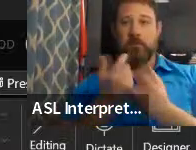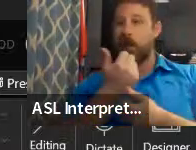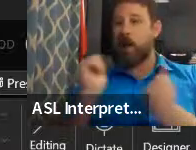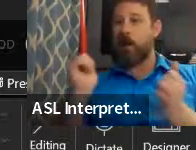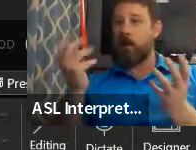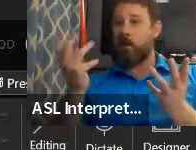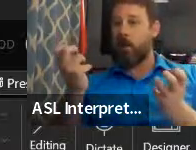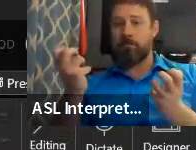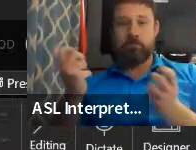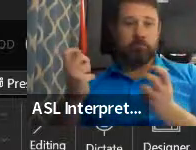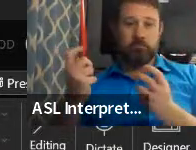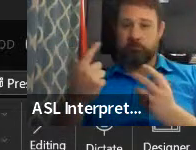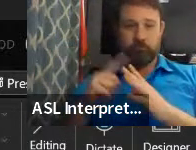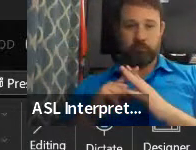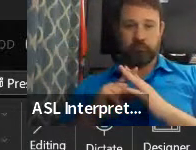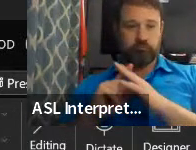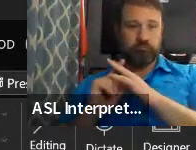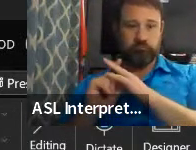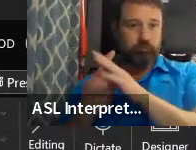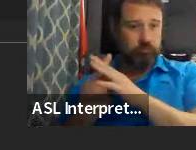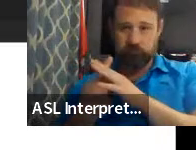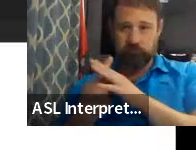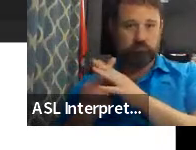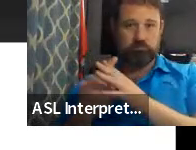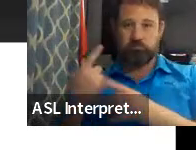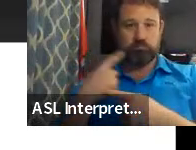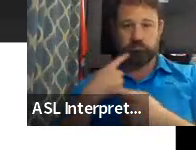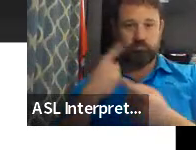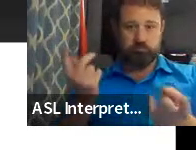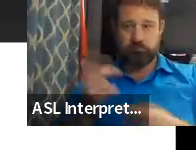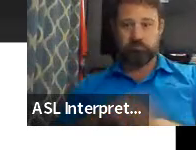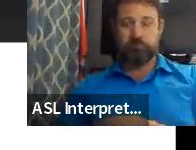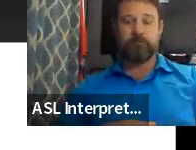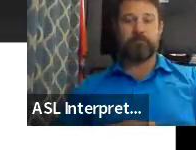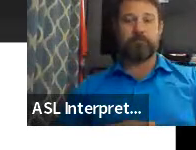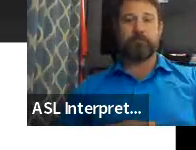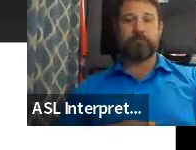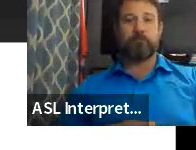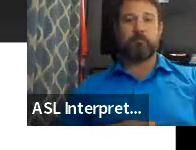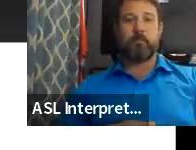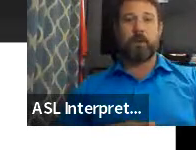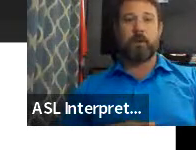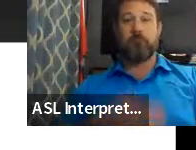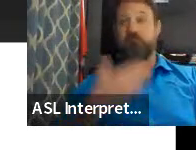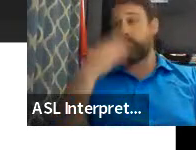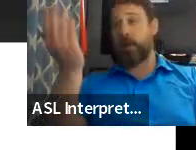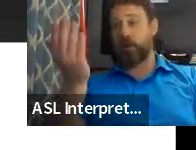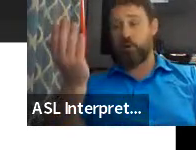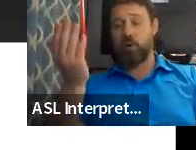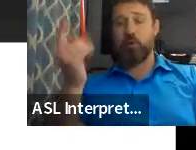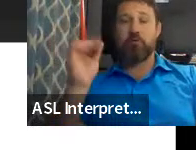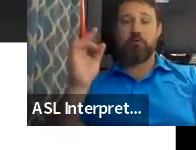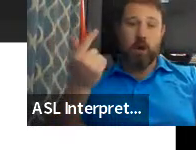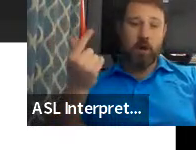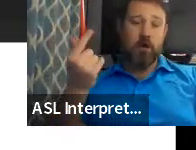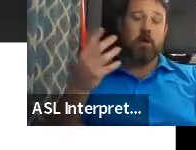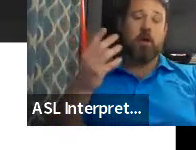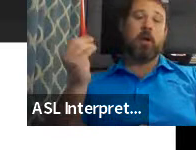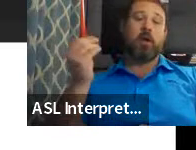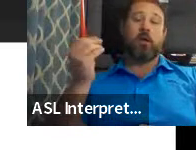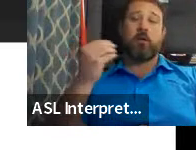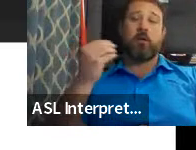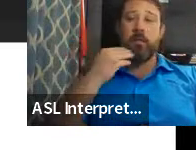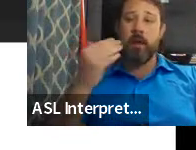say to kick this off in terms of what Nick and Donato are going to do today? Thank you, Greg, and thanks